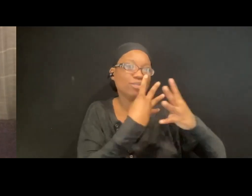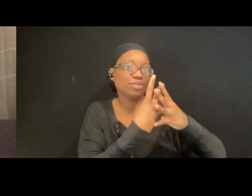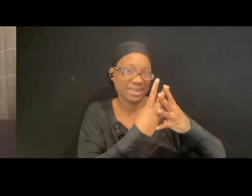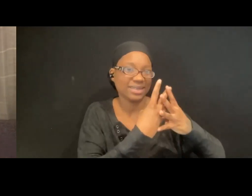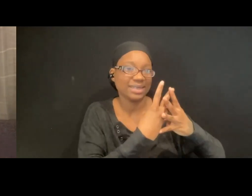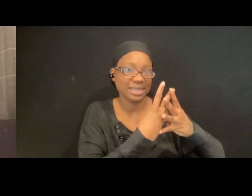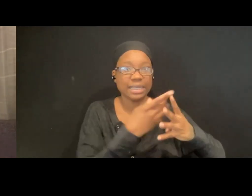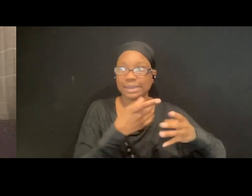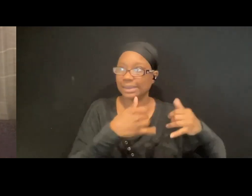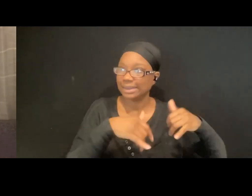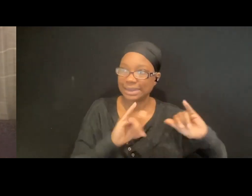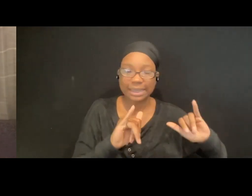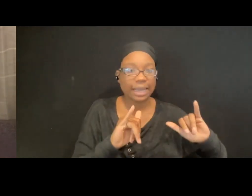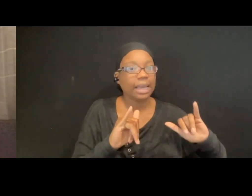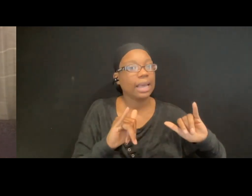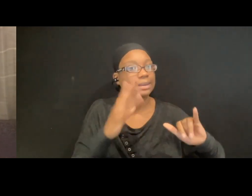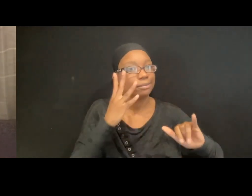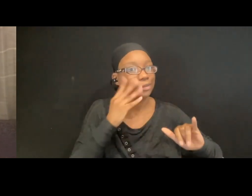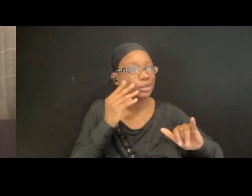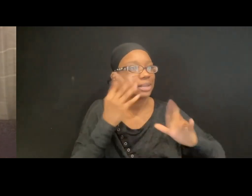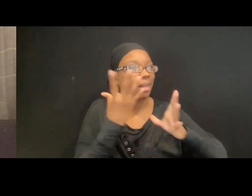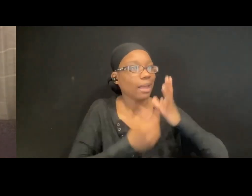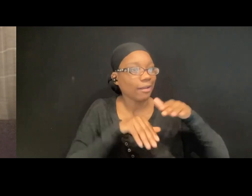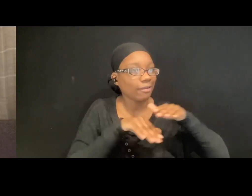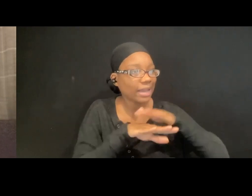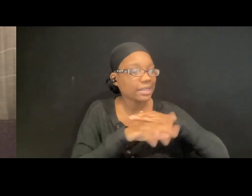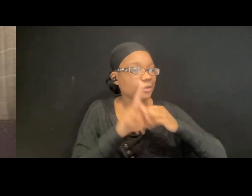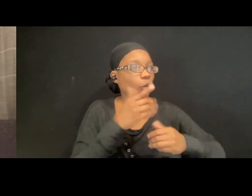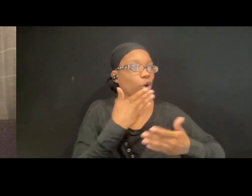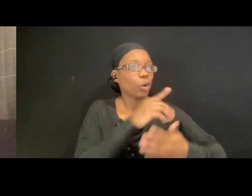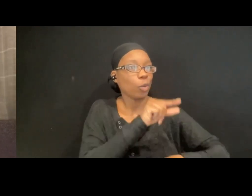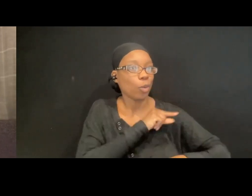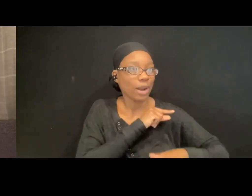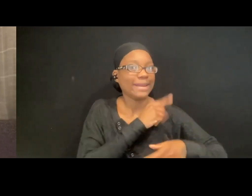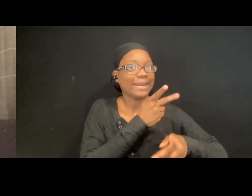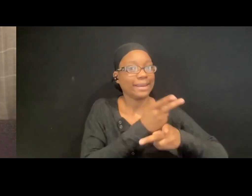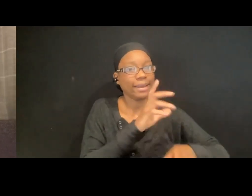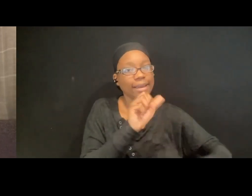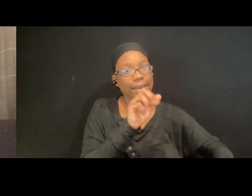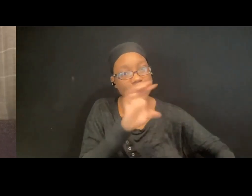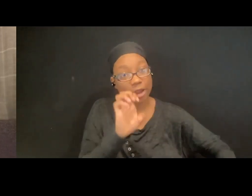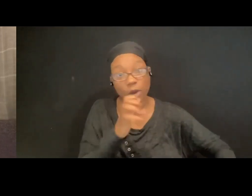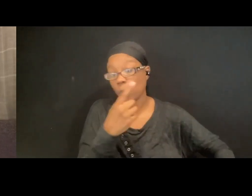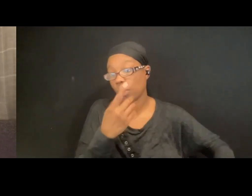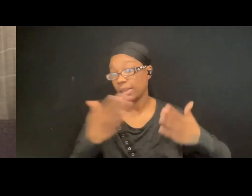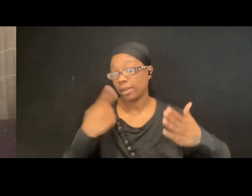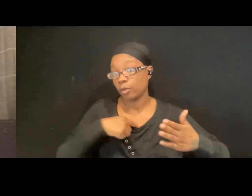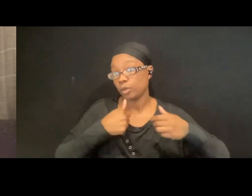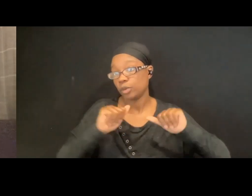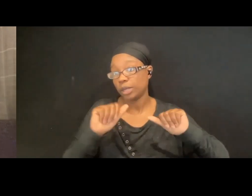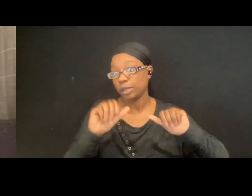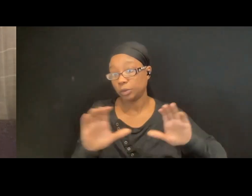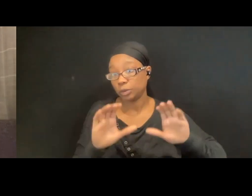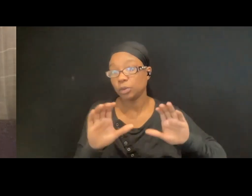is still, dealing with a lack of access to quality care. One of the things that we were trying to do is actually get her